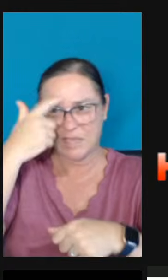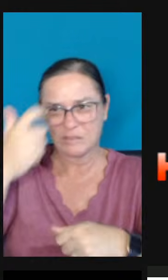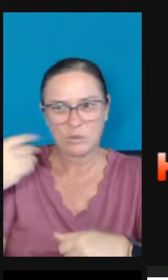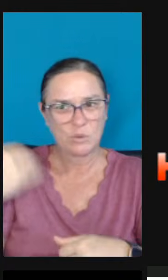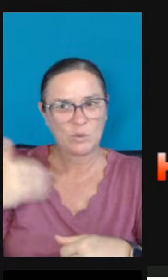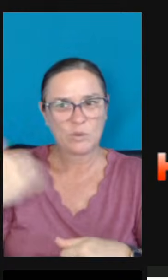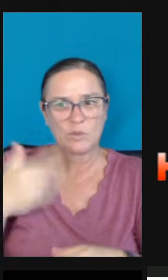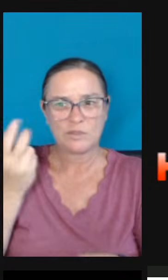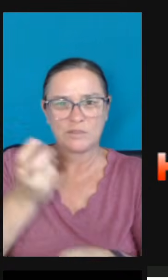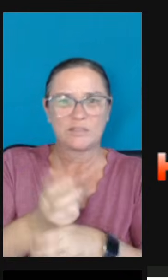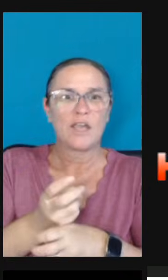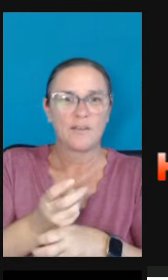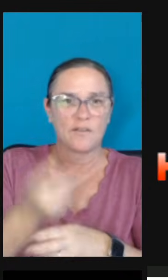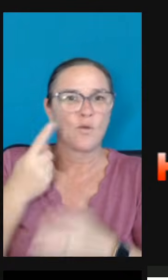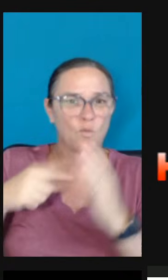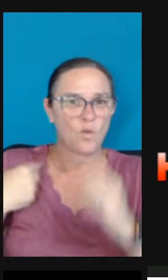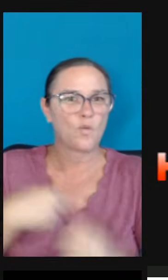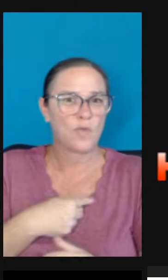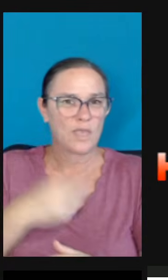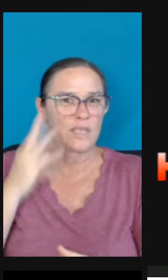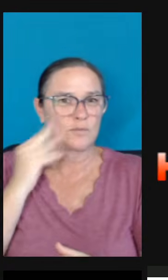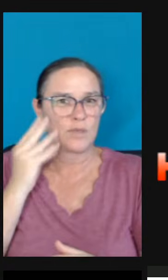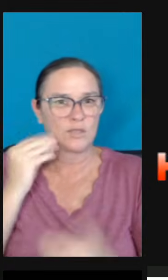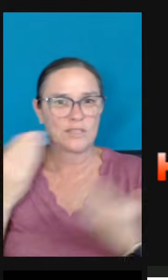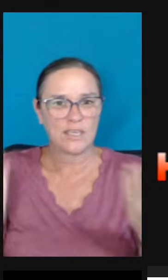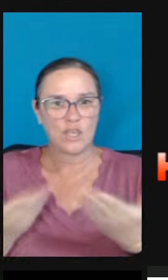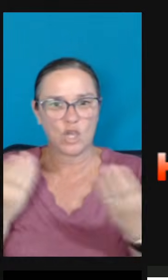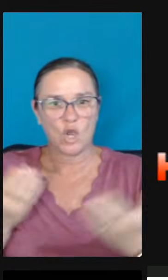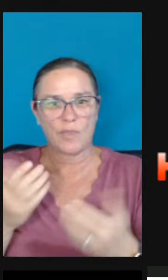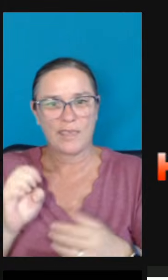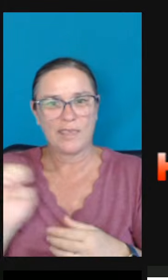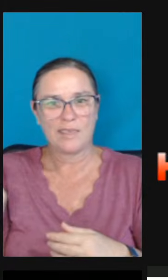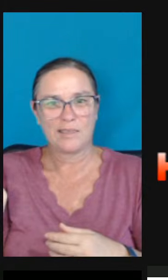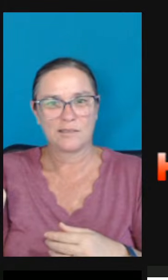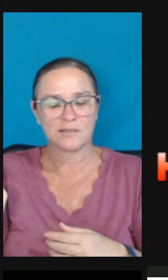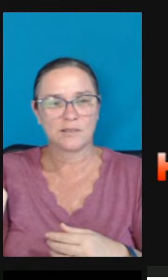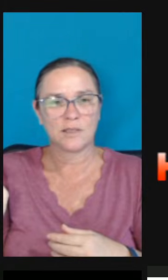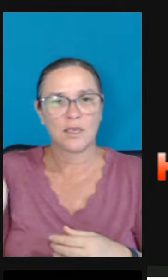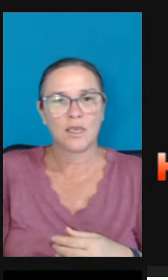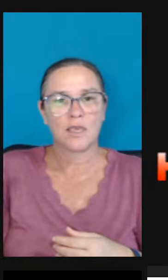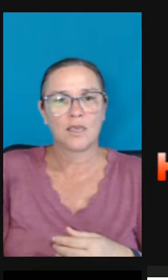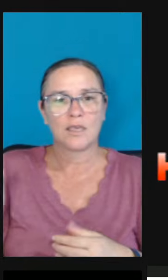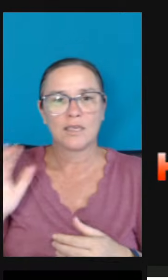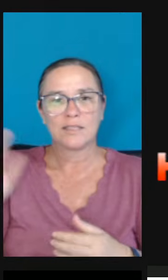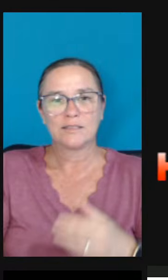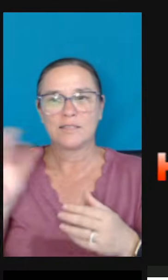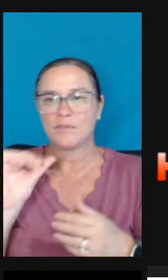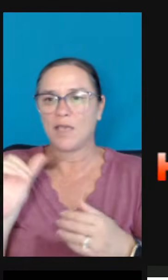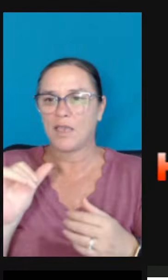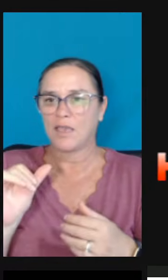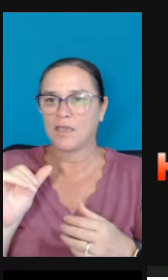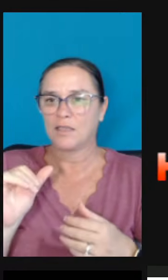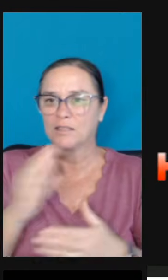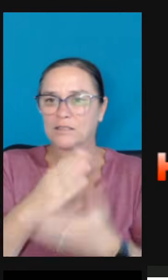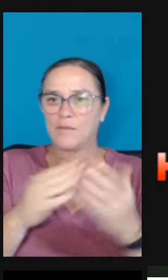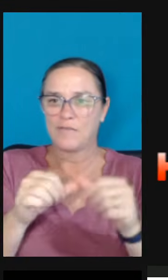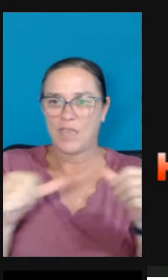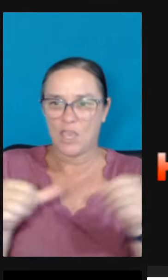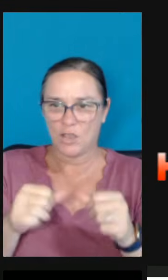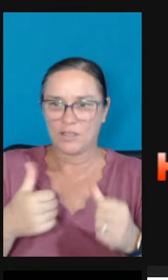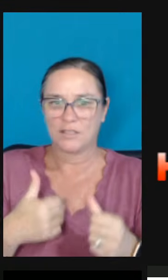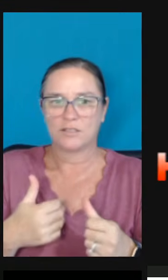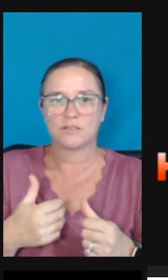the east side got. And it seemed more like what certain areas got, and we'll go through that in more detail